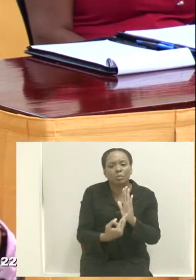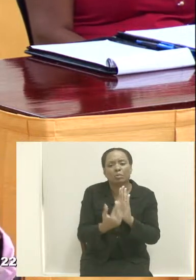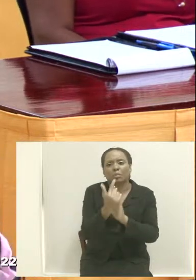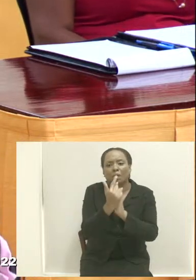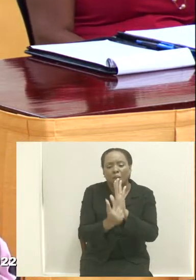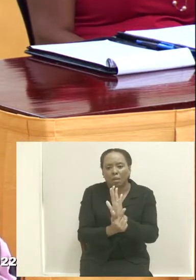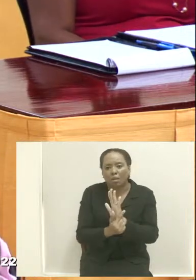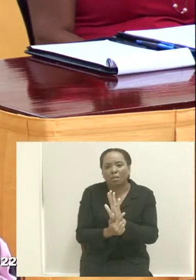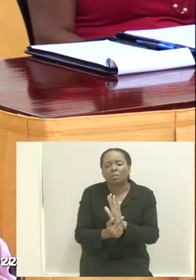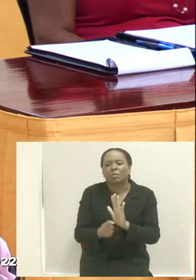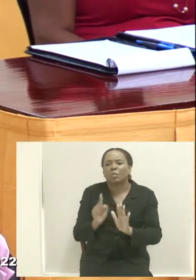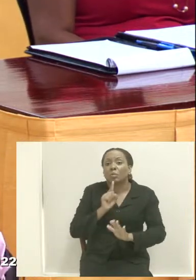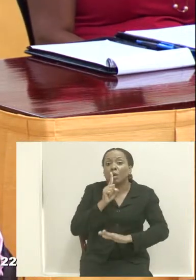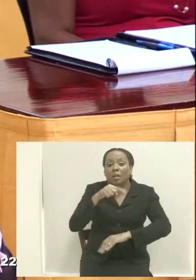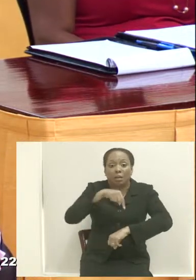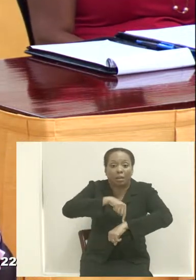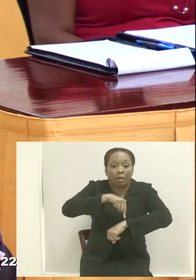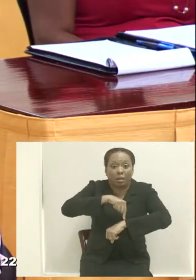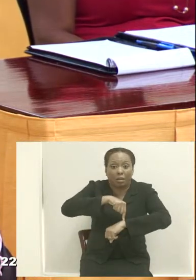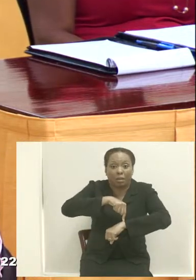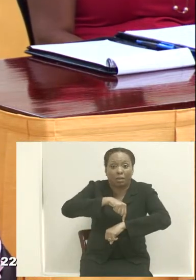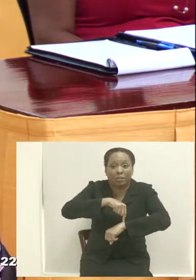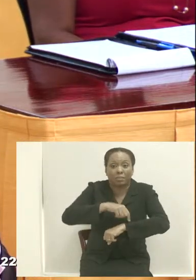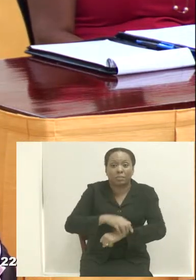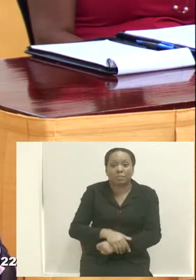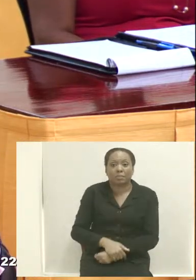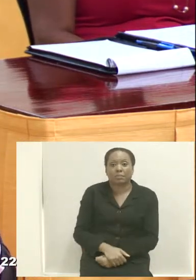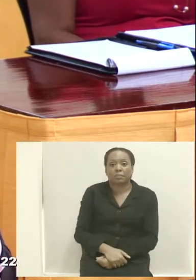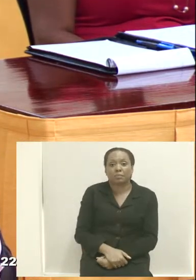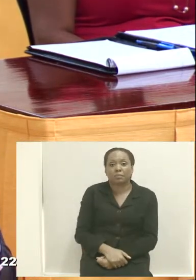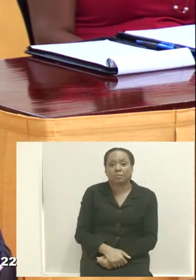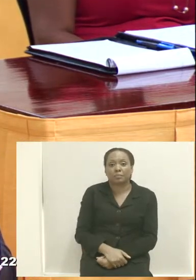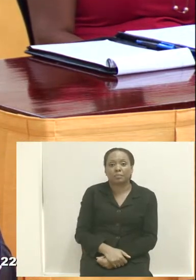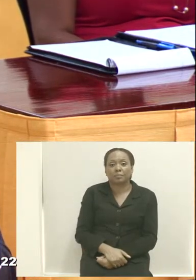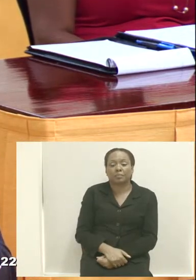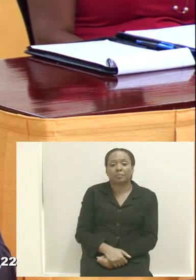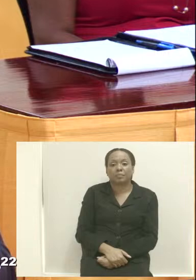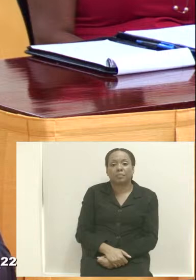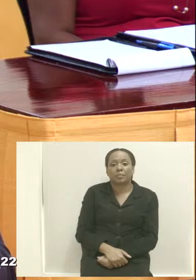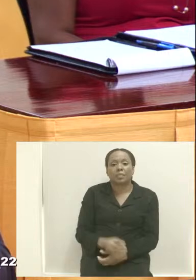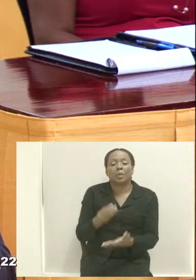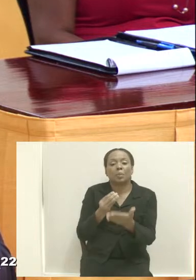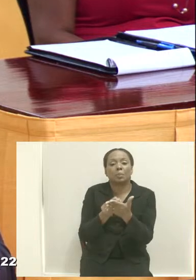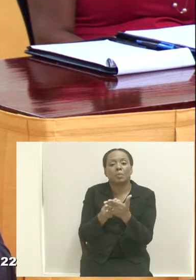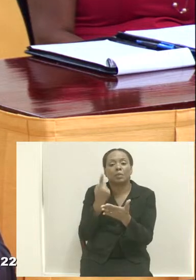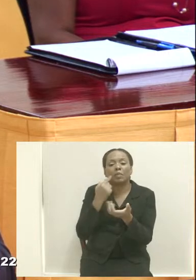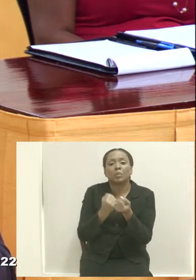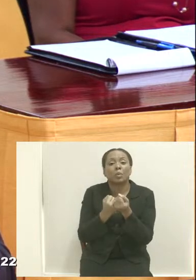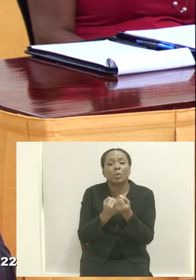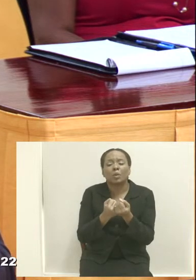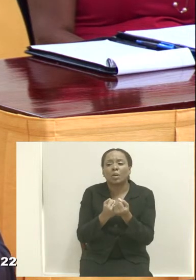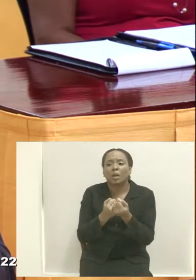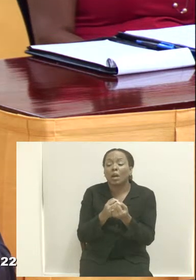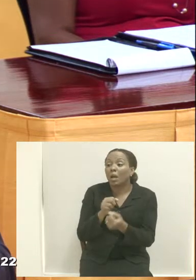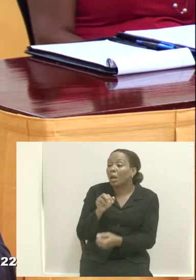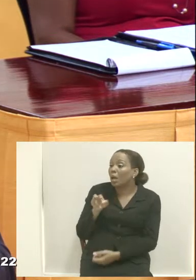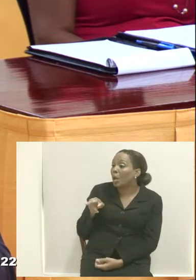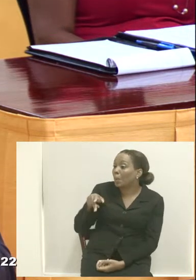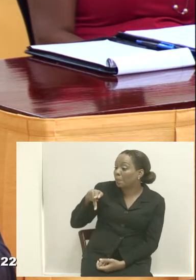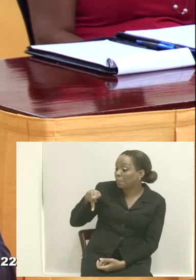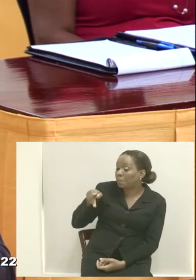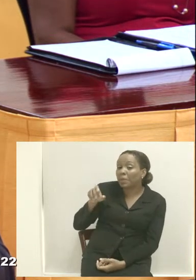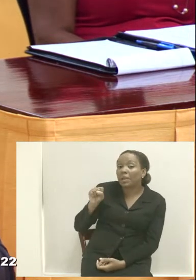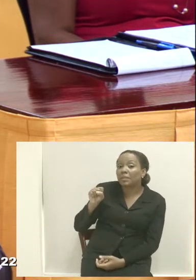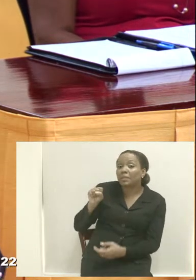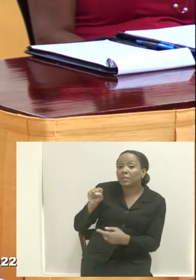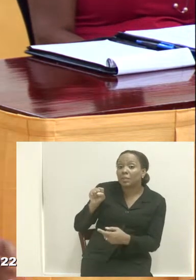With regard to the financing of it, PS Reed, perhaps you can assist me. Do we have Katrina's